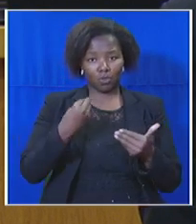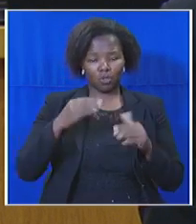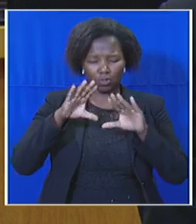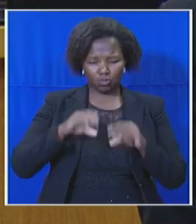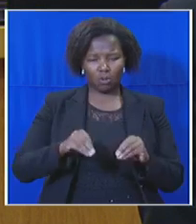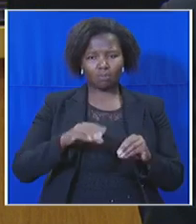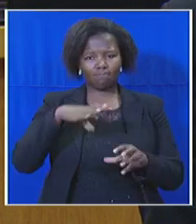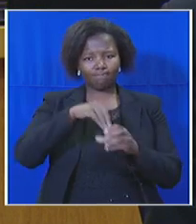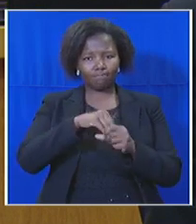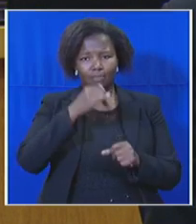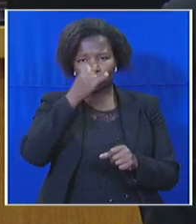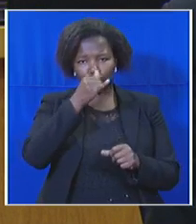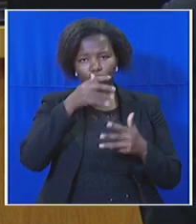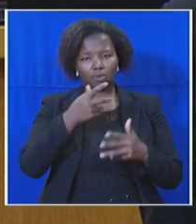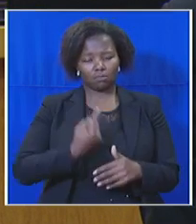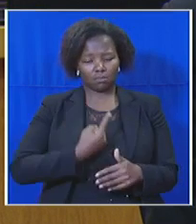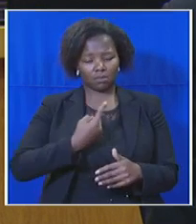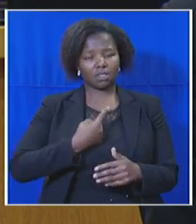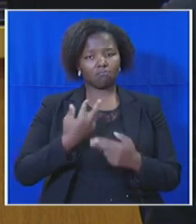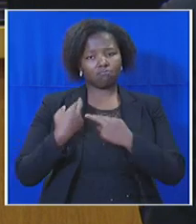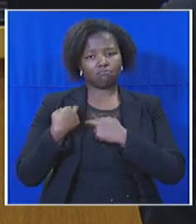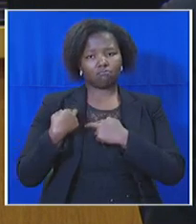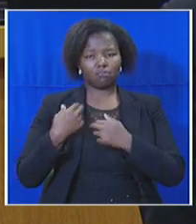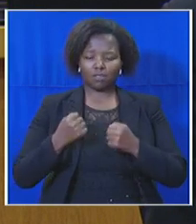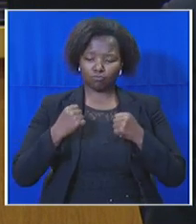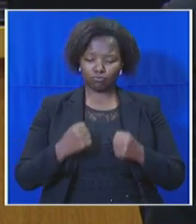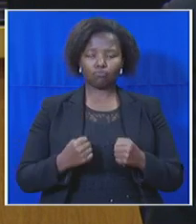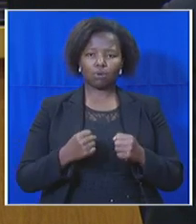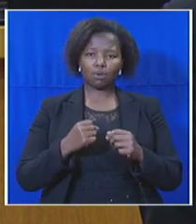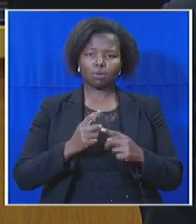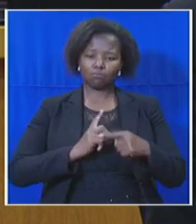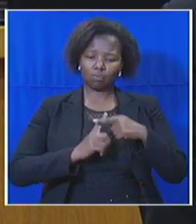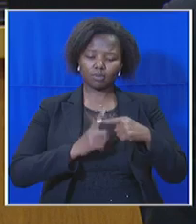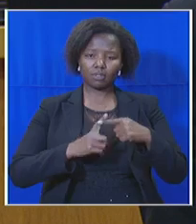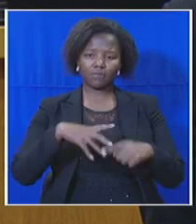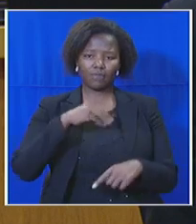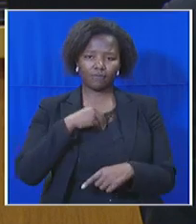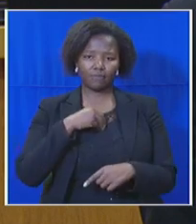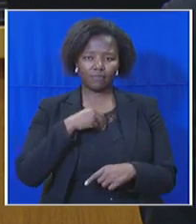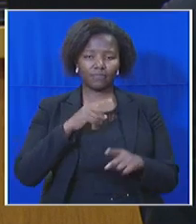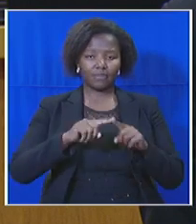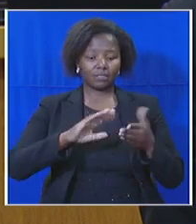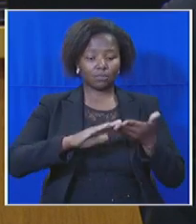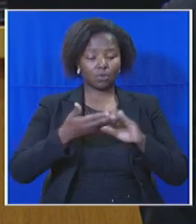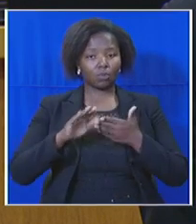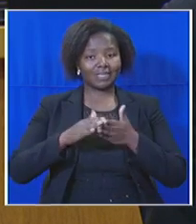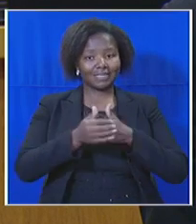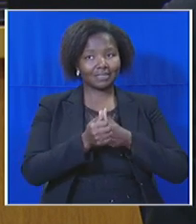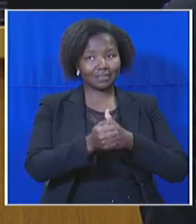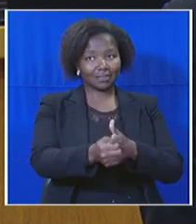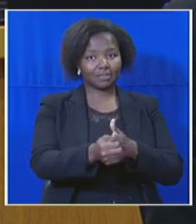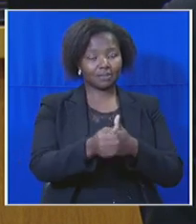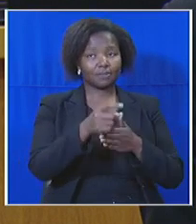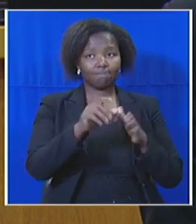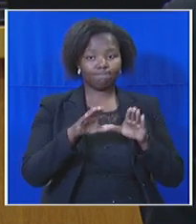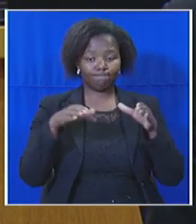gangsterism to become socially responsible adults and strong, positive community leaders. The Academy has been recognized on